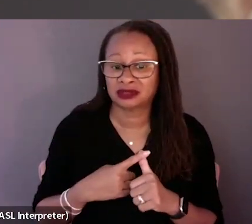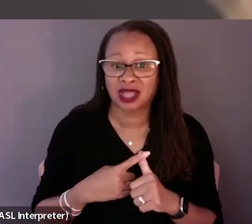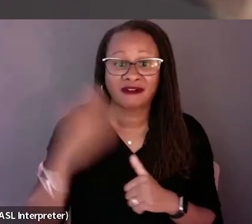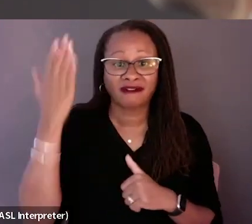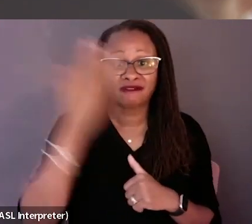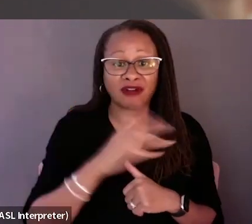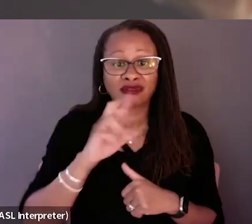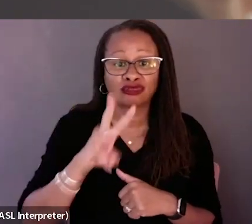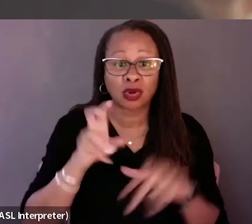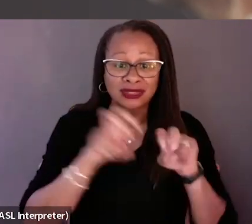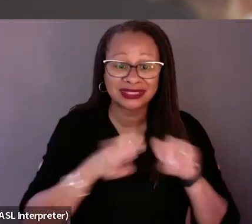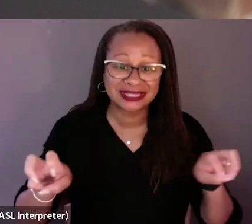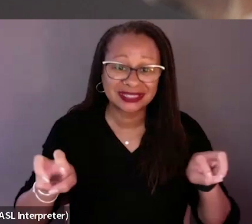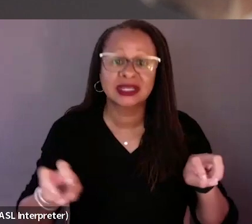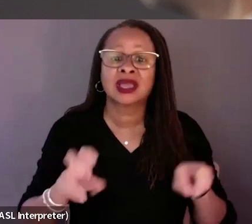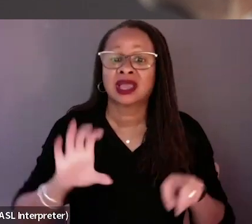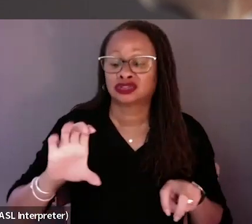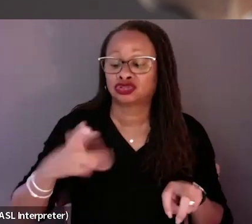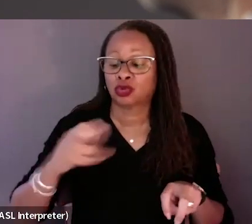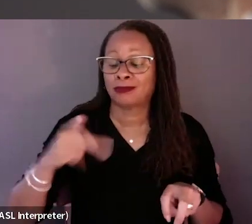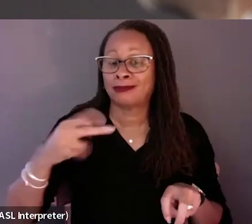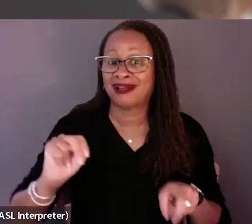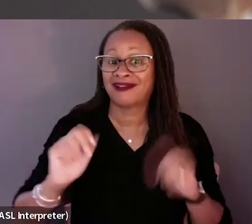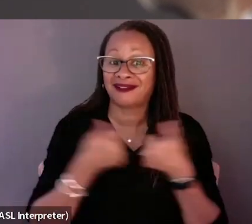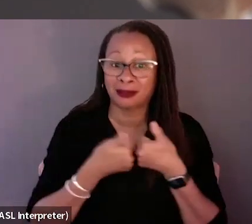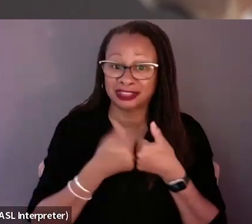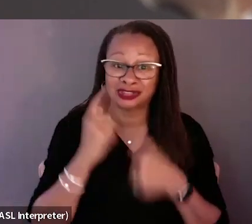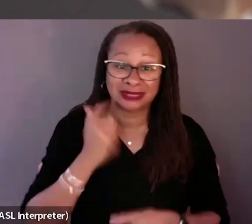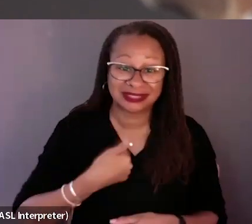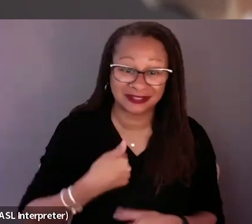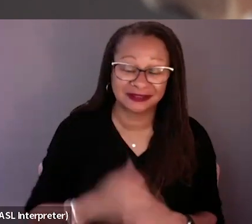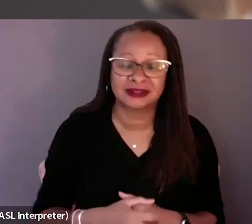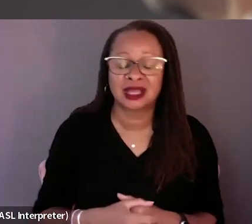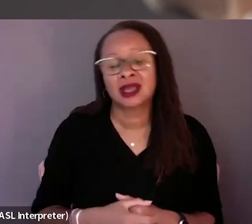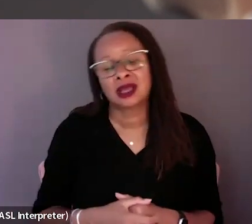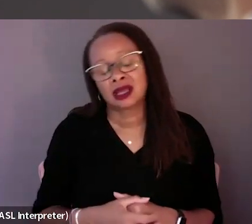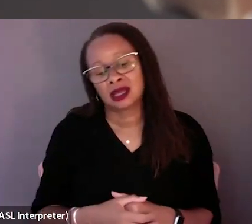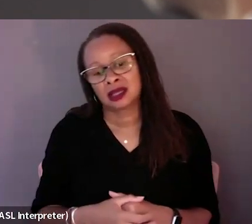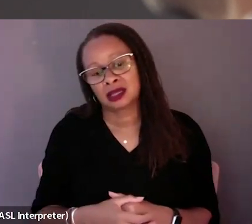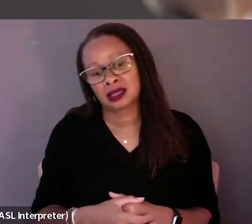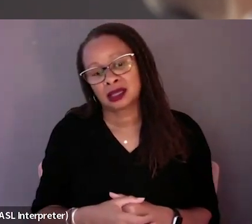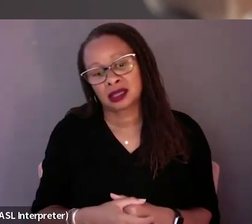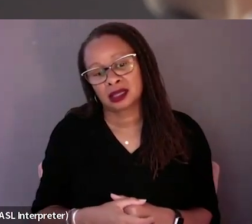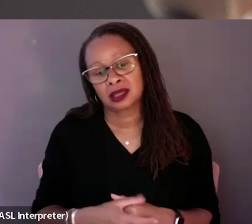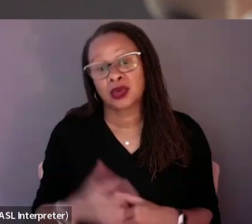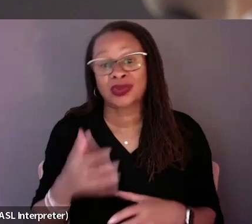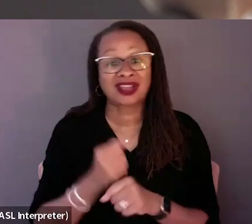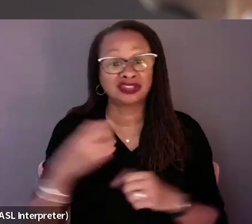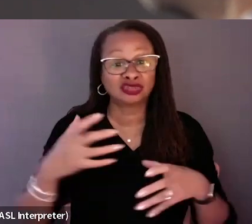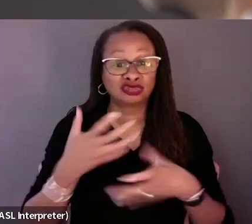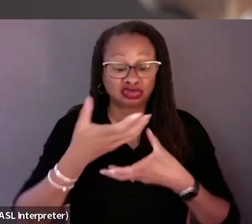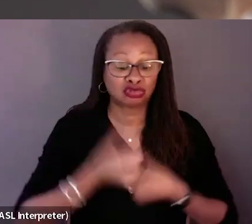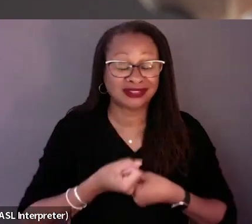seats at the Chopin competition, and we gained a trust and